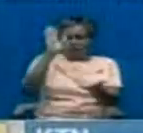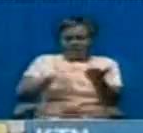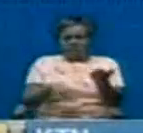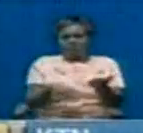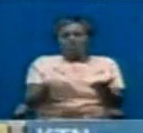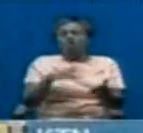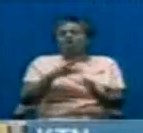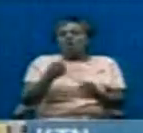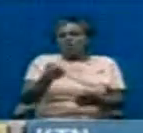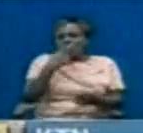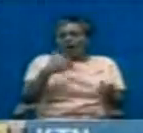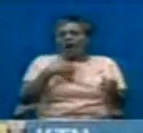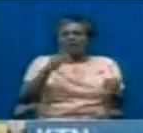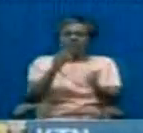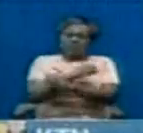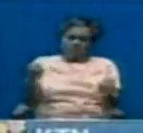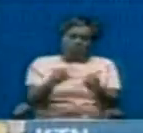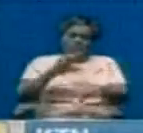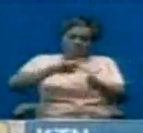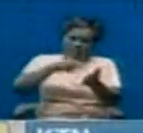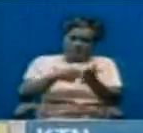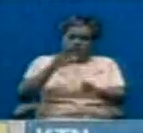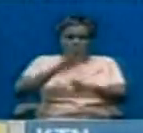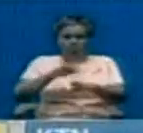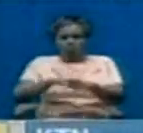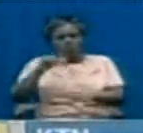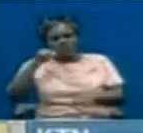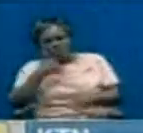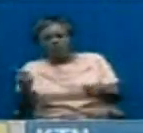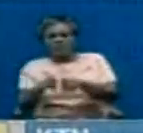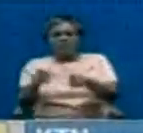cure. So it's a bit of good news, bad news at the same time, isn't it? Yes, it is. You can only hope that something will be done.